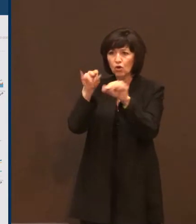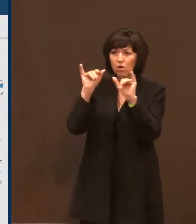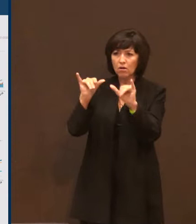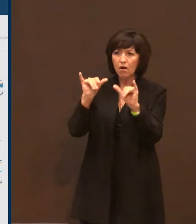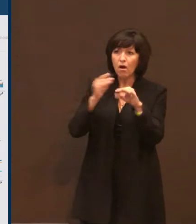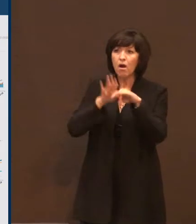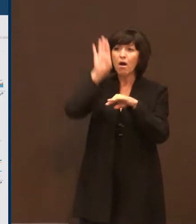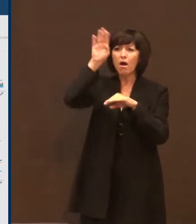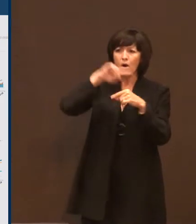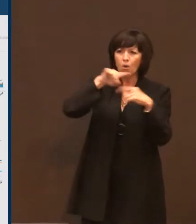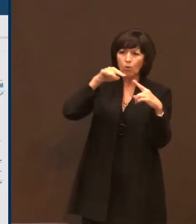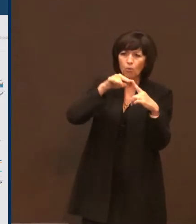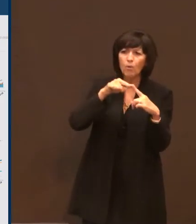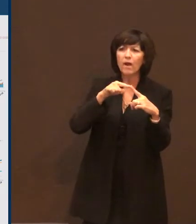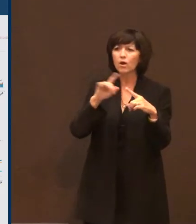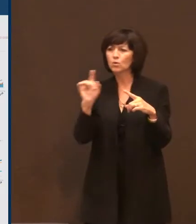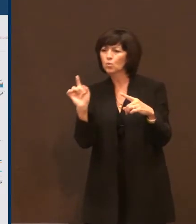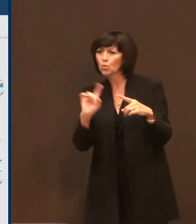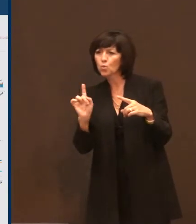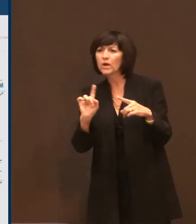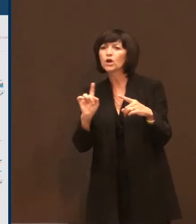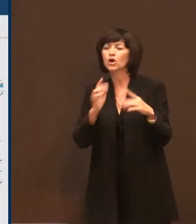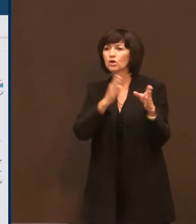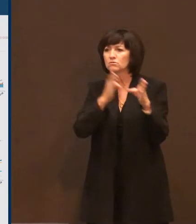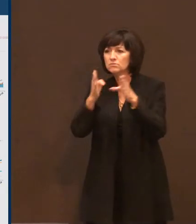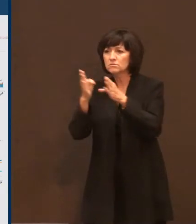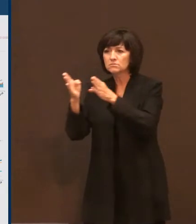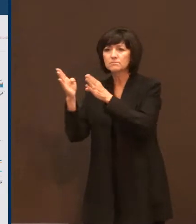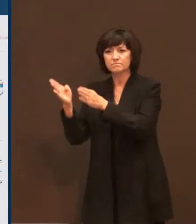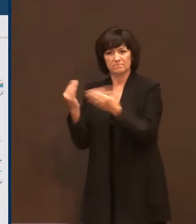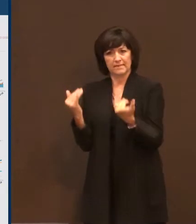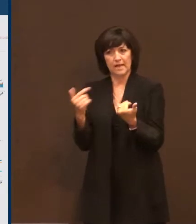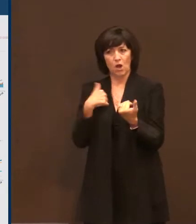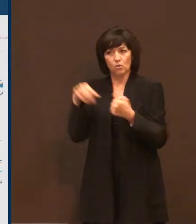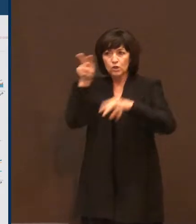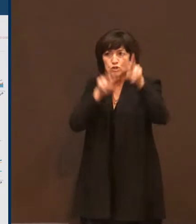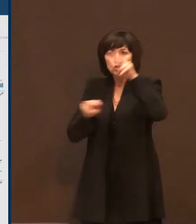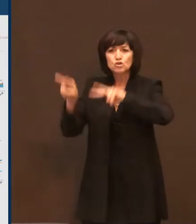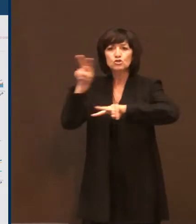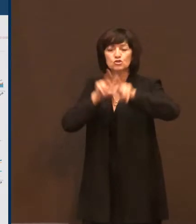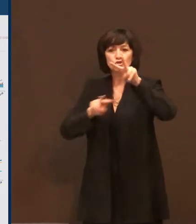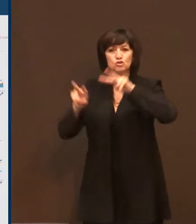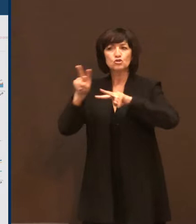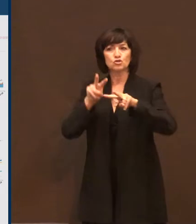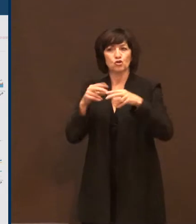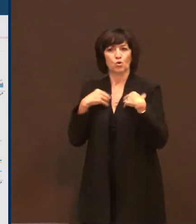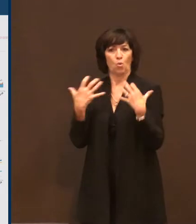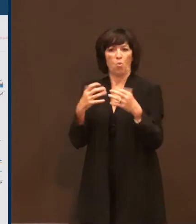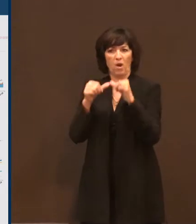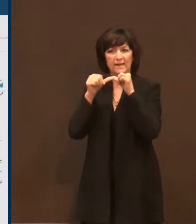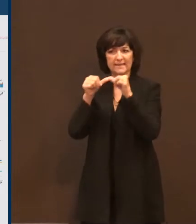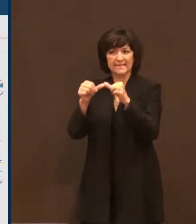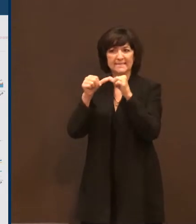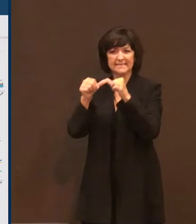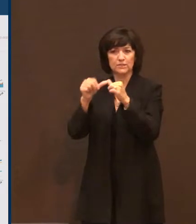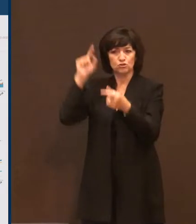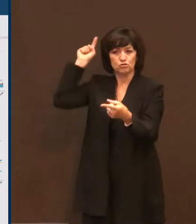to the fall and the reopening of the schools, we're looking for continuing